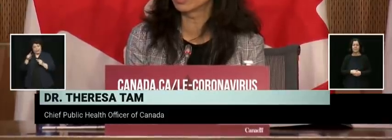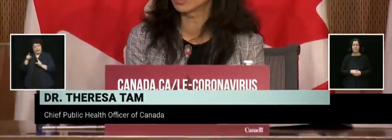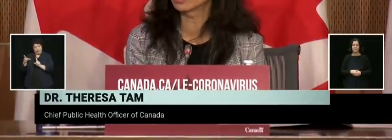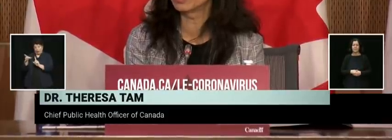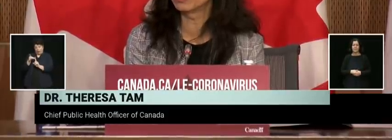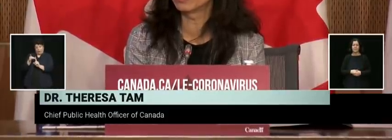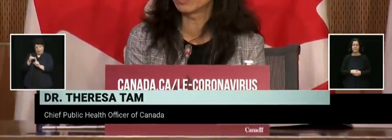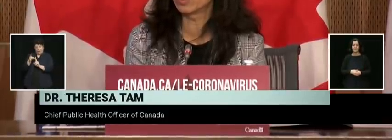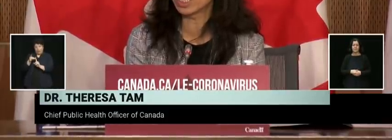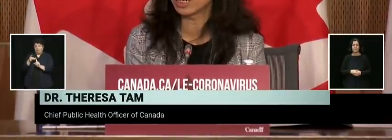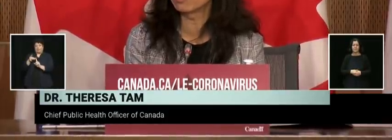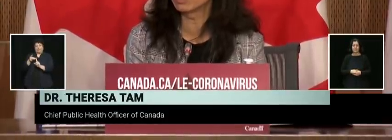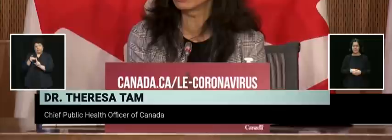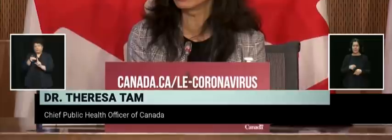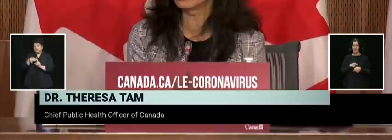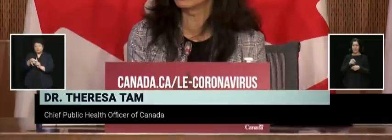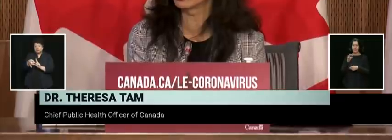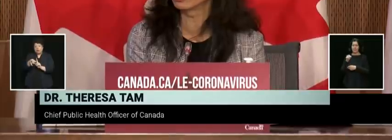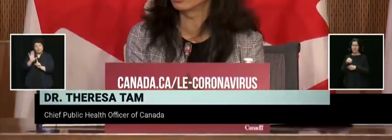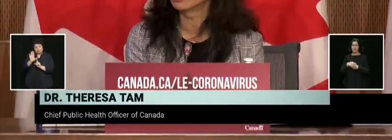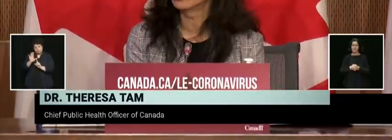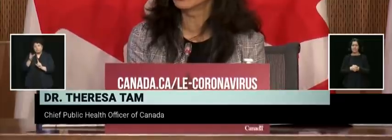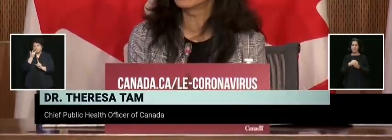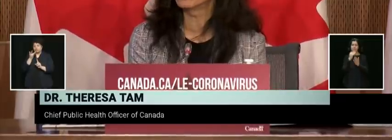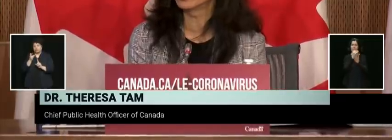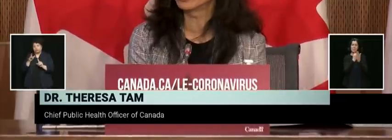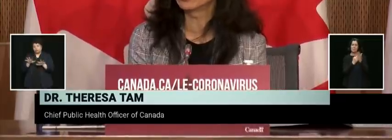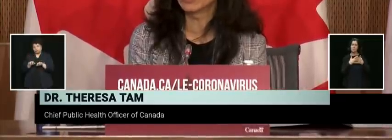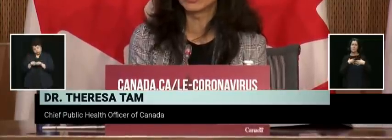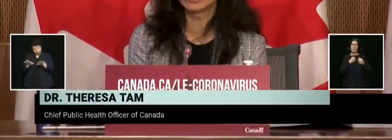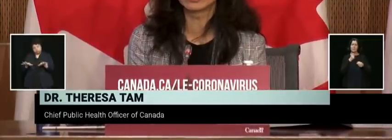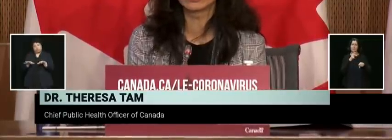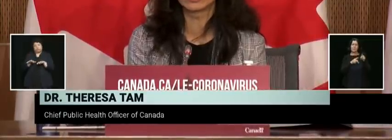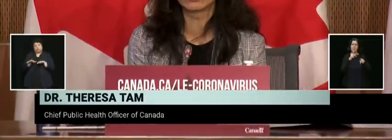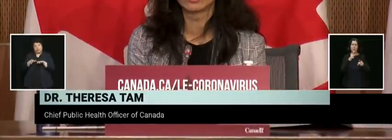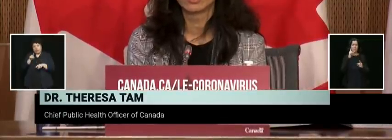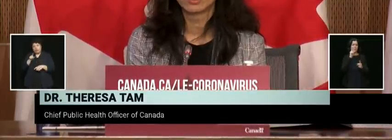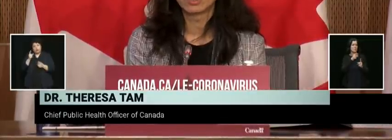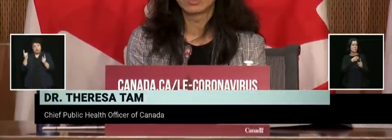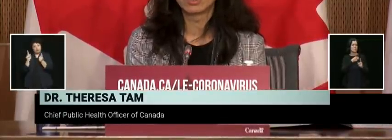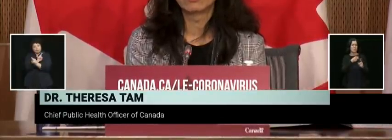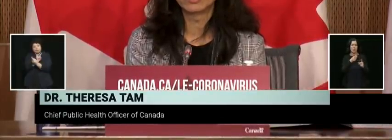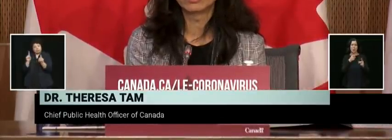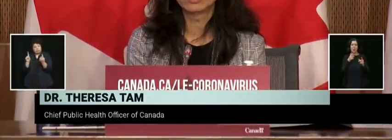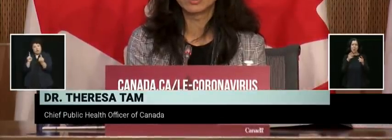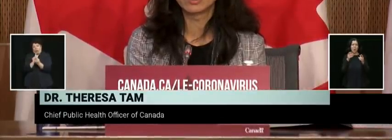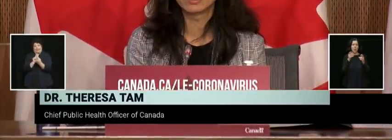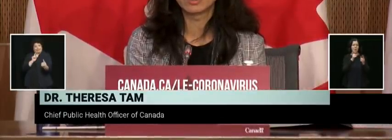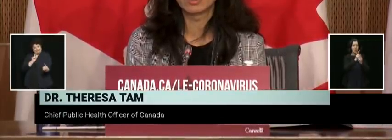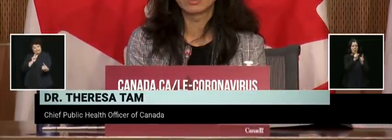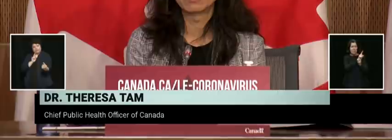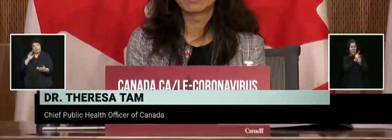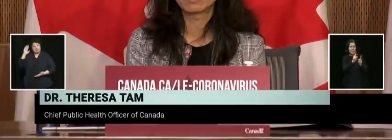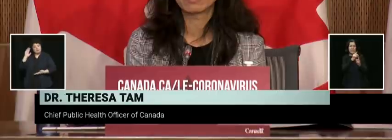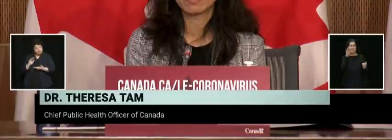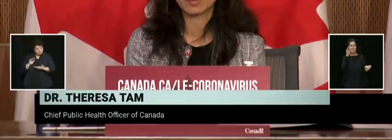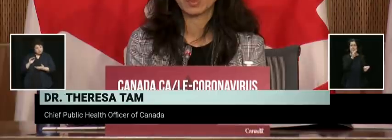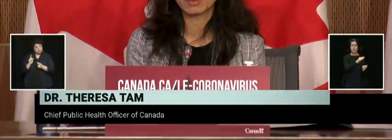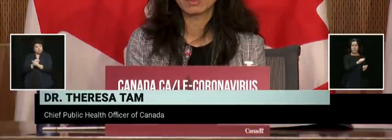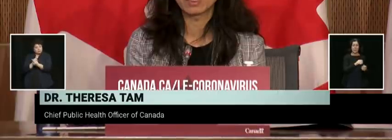of contacts people have with each other is one of those measures. So reducing